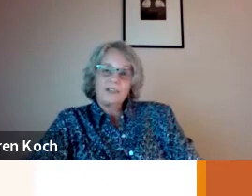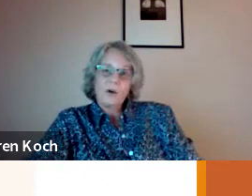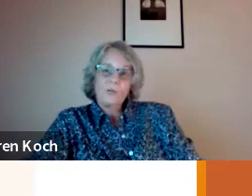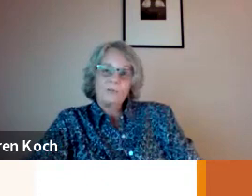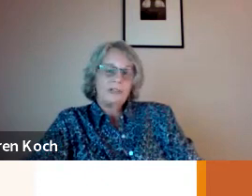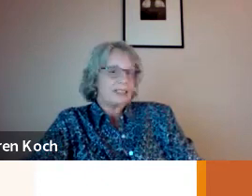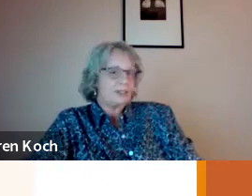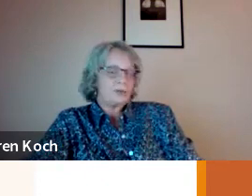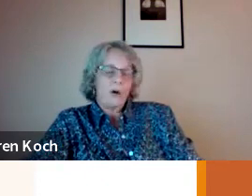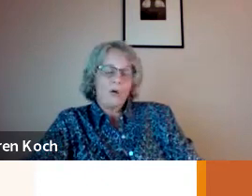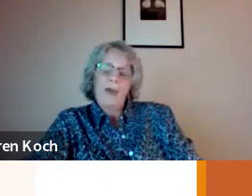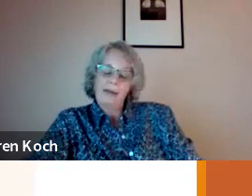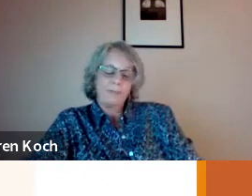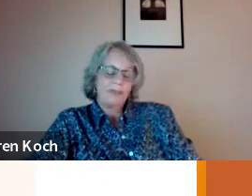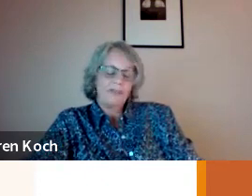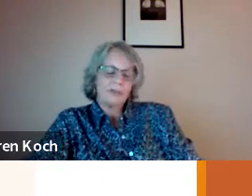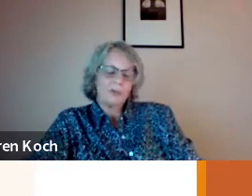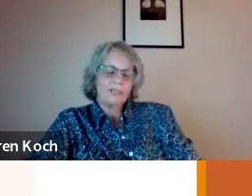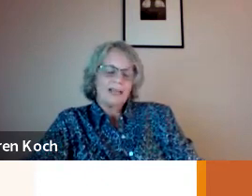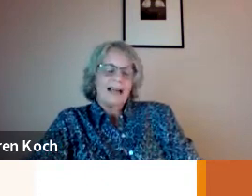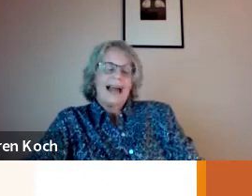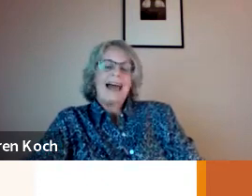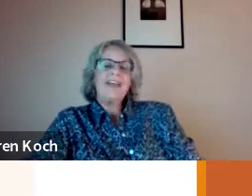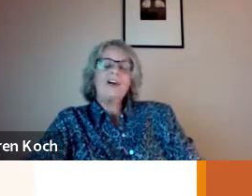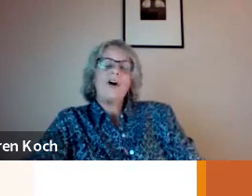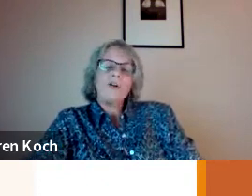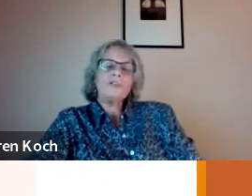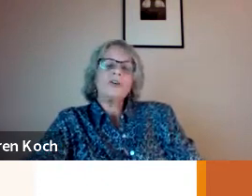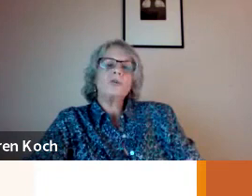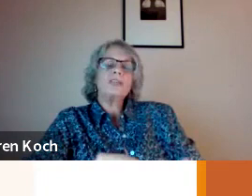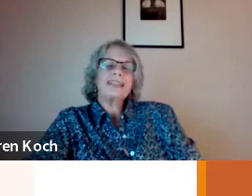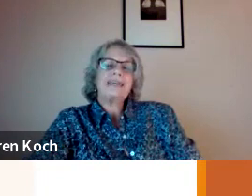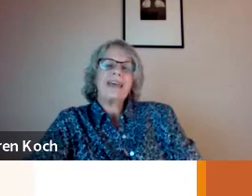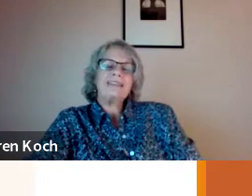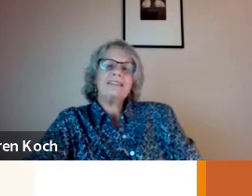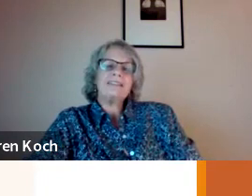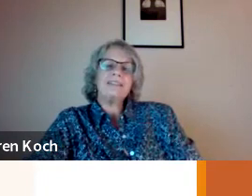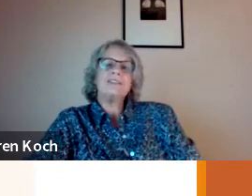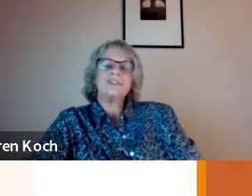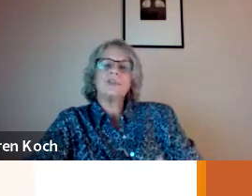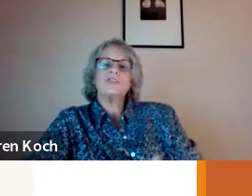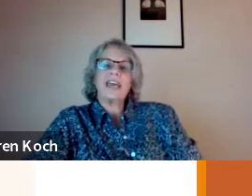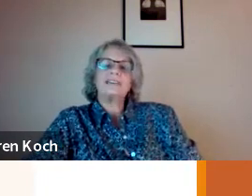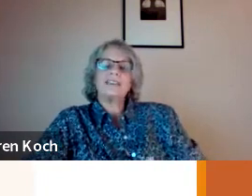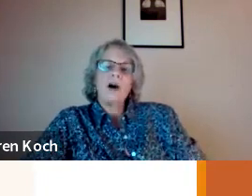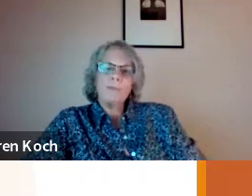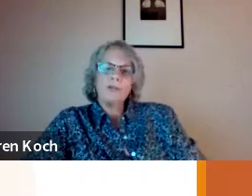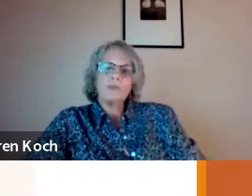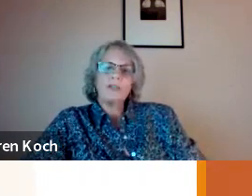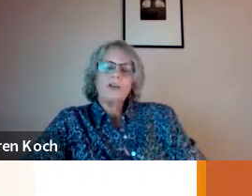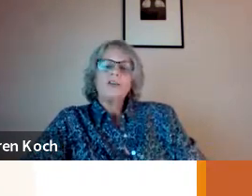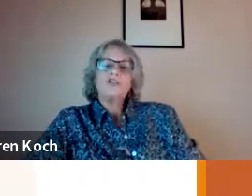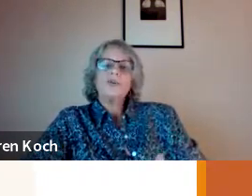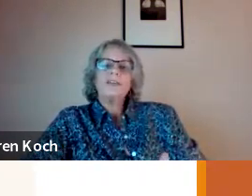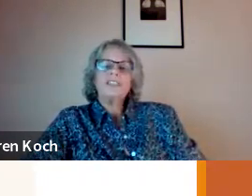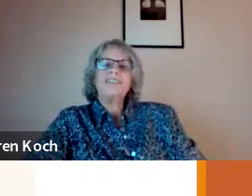about David's home. David owned a home, had a couple of vehicles. And they are also the same entity that serves as the